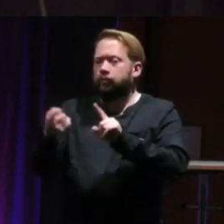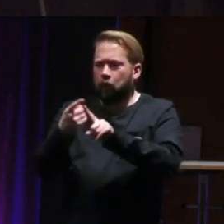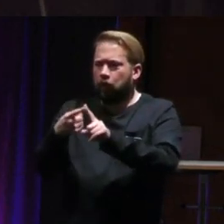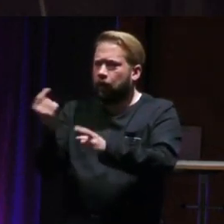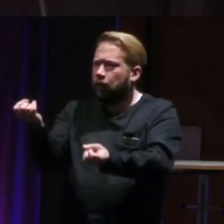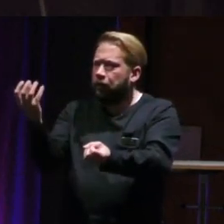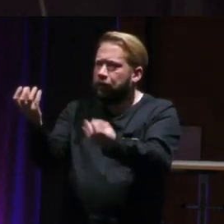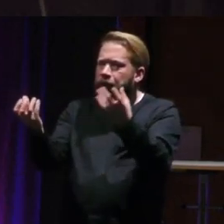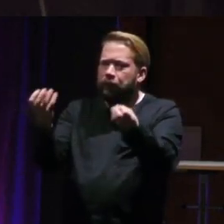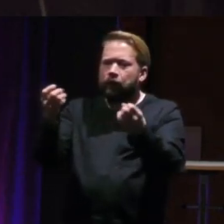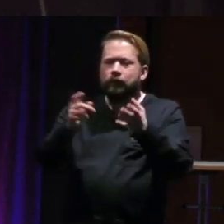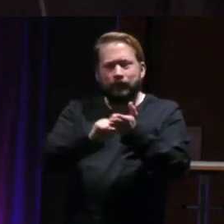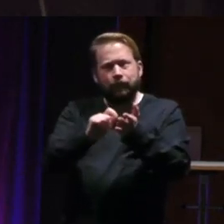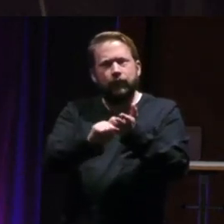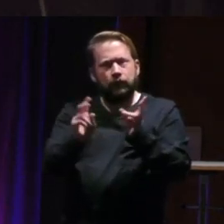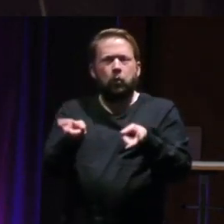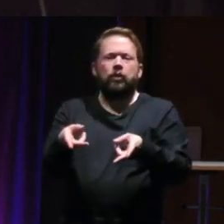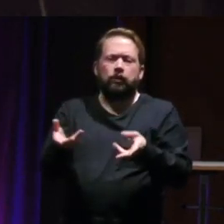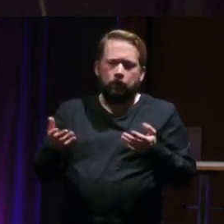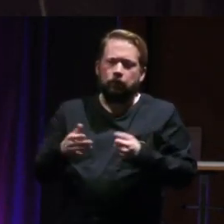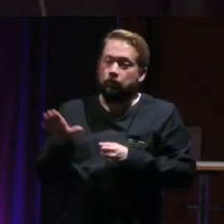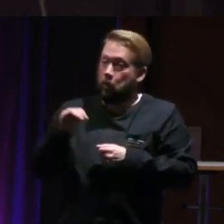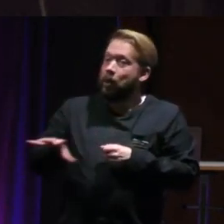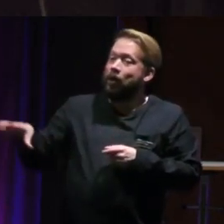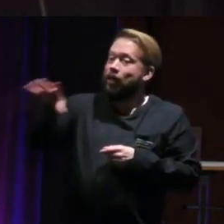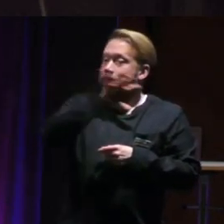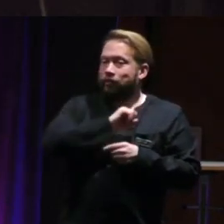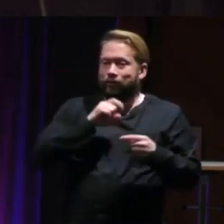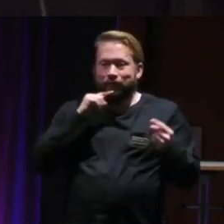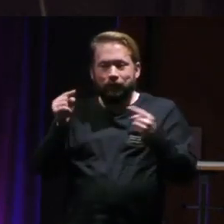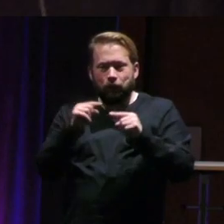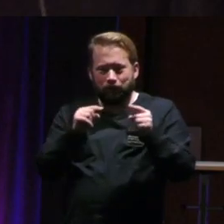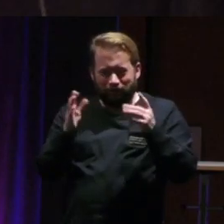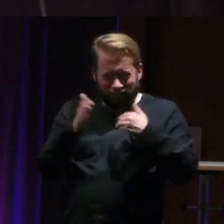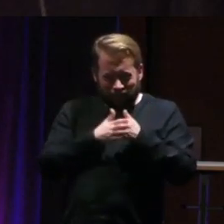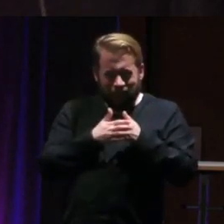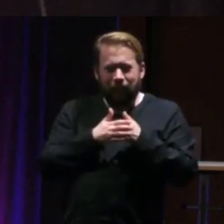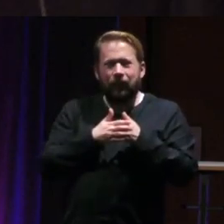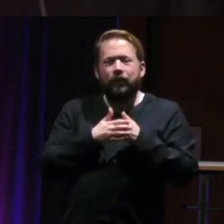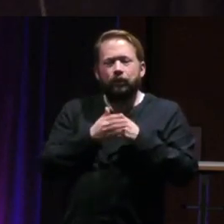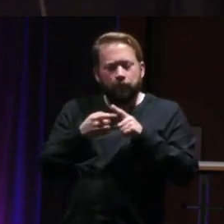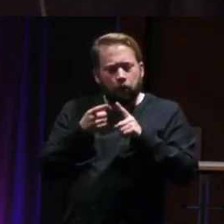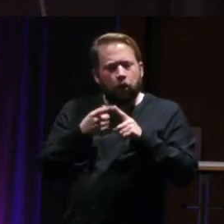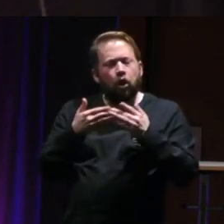it stopped to be so closed and